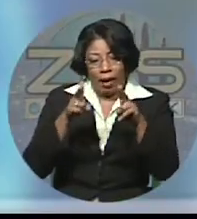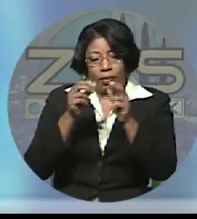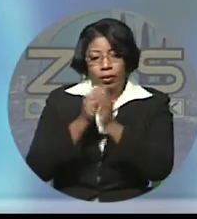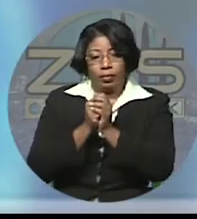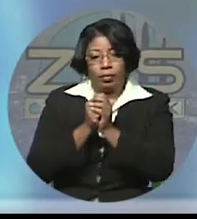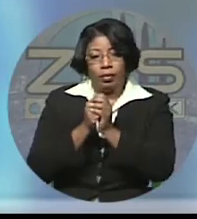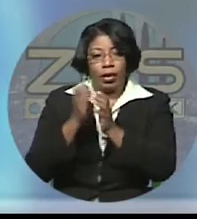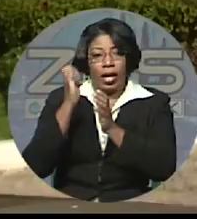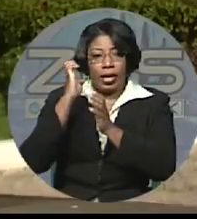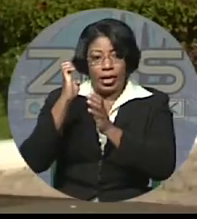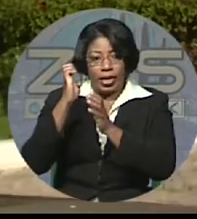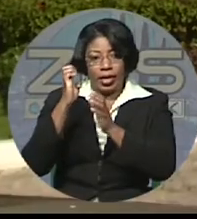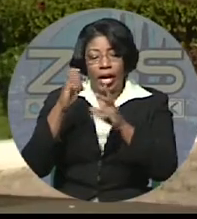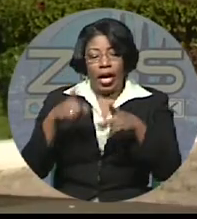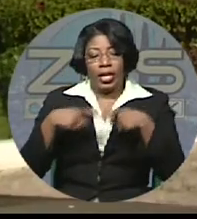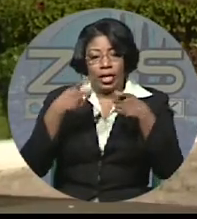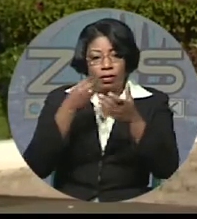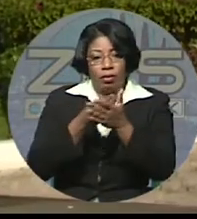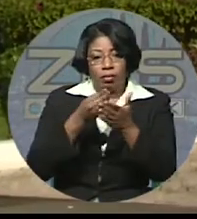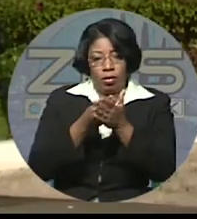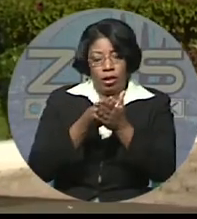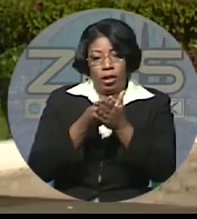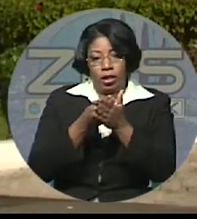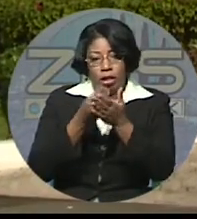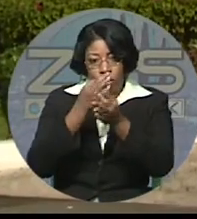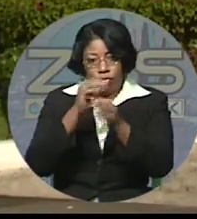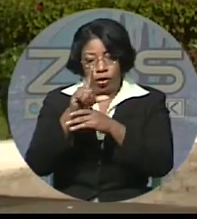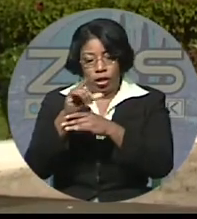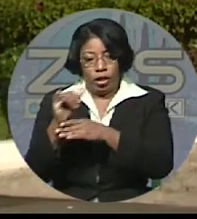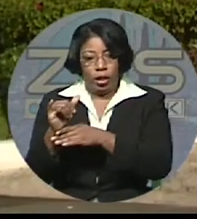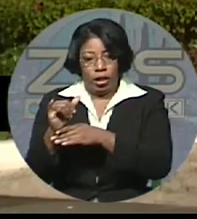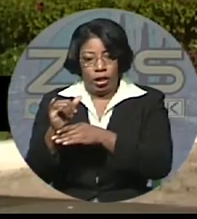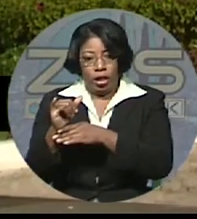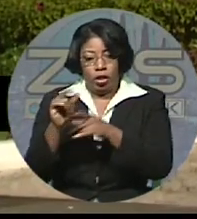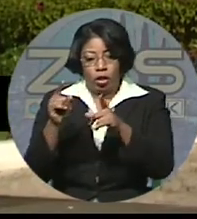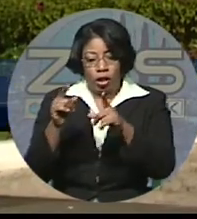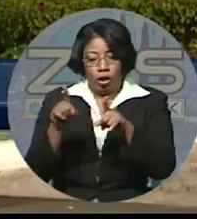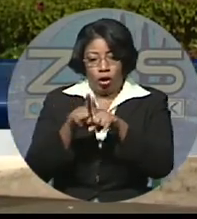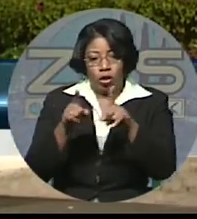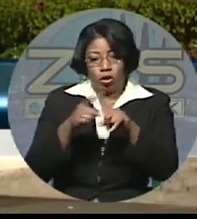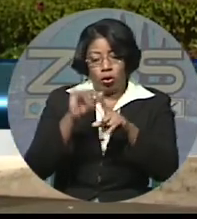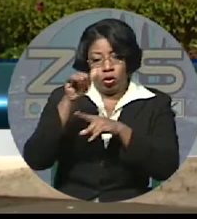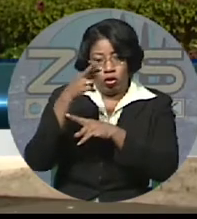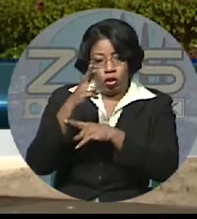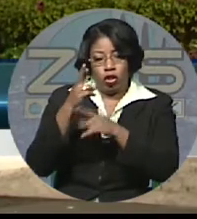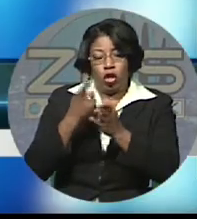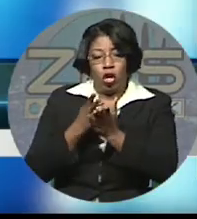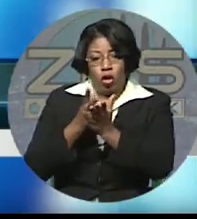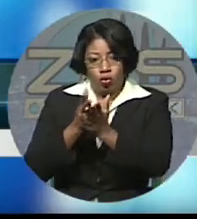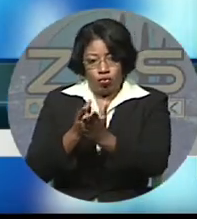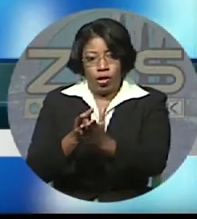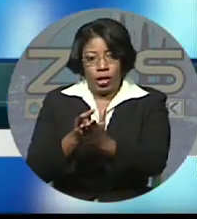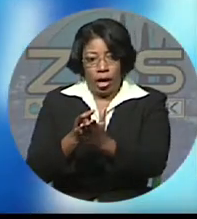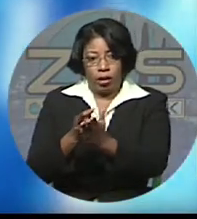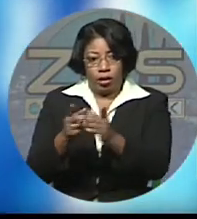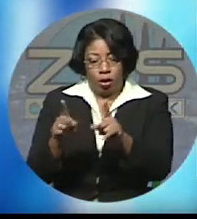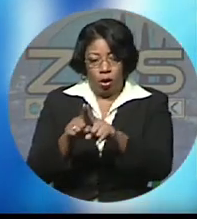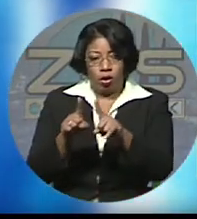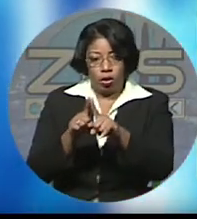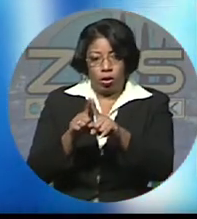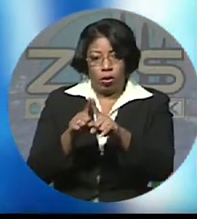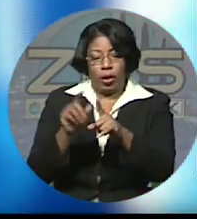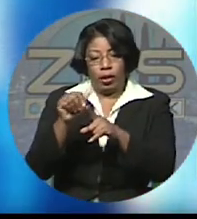donated to charities abroad and here at home, including Junior Regattas and other Bahamian organizations. I am Vaughn